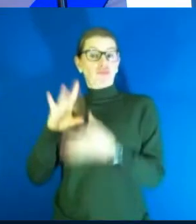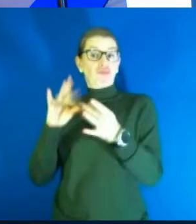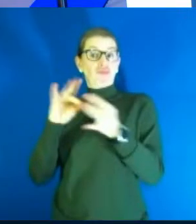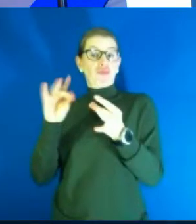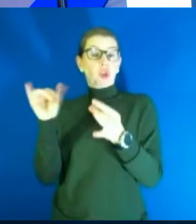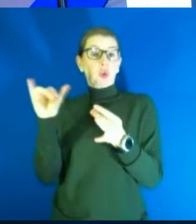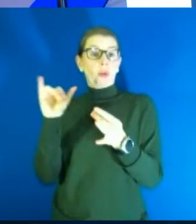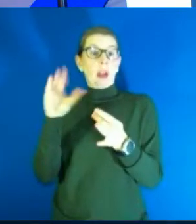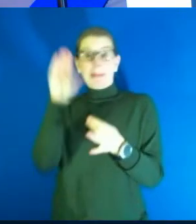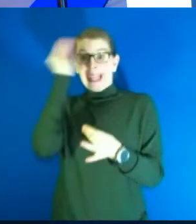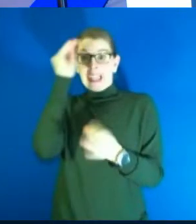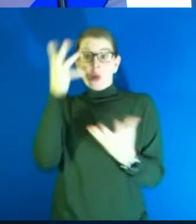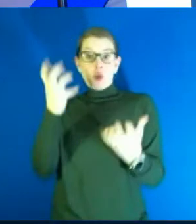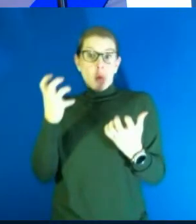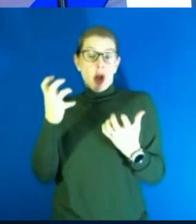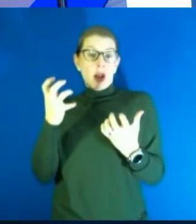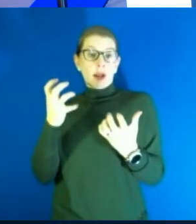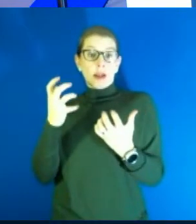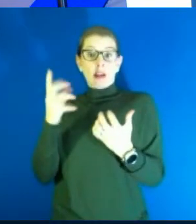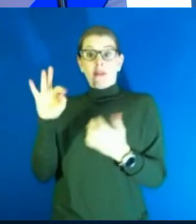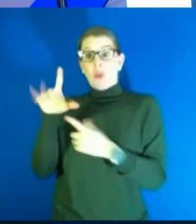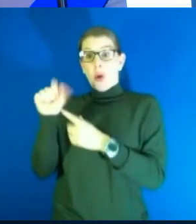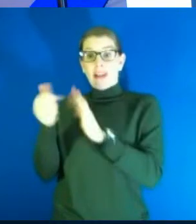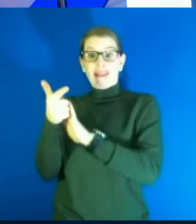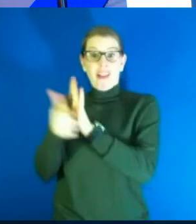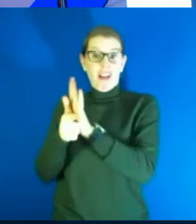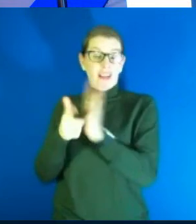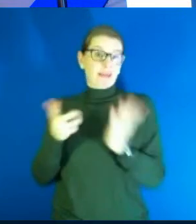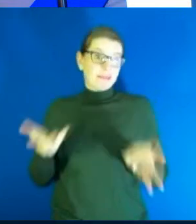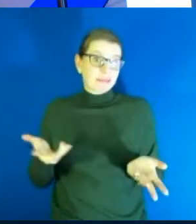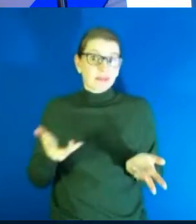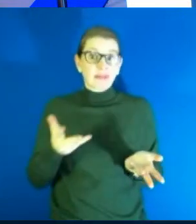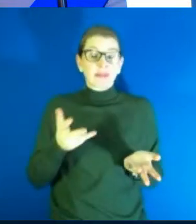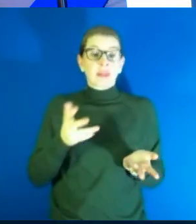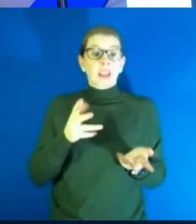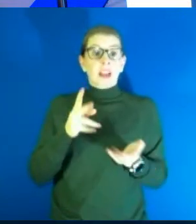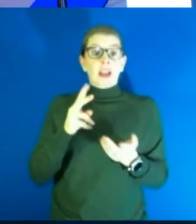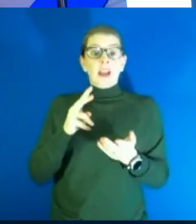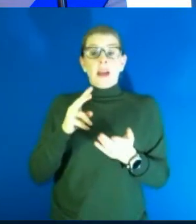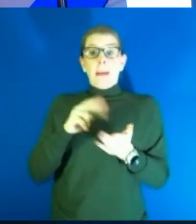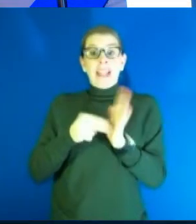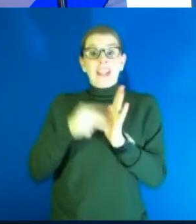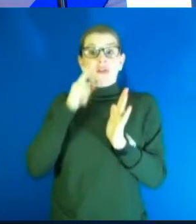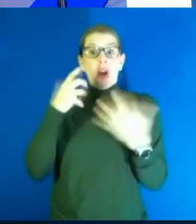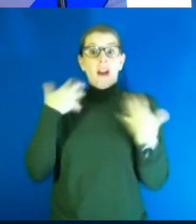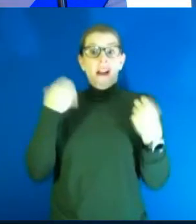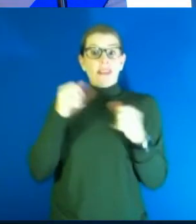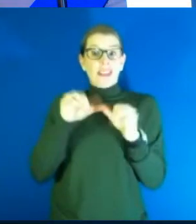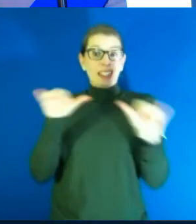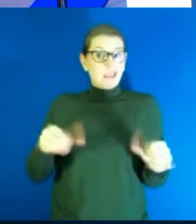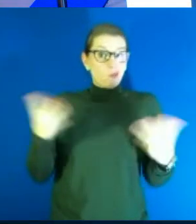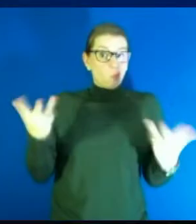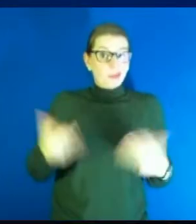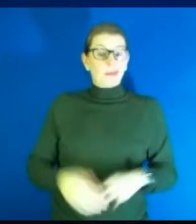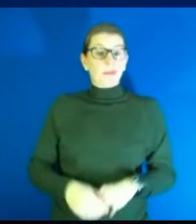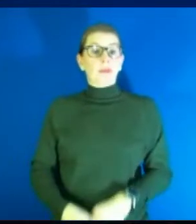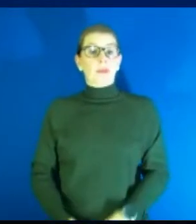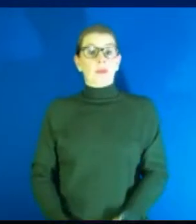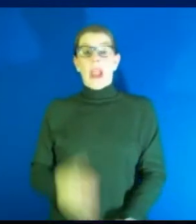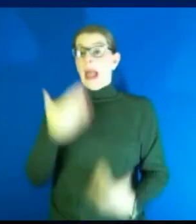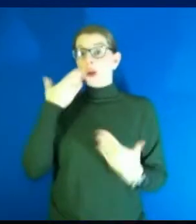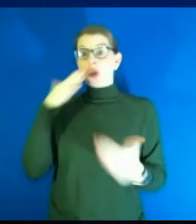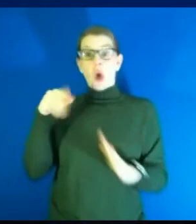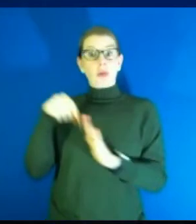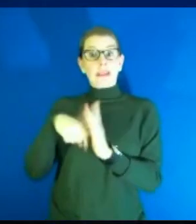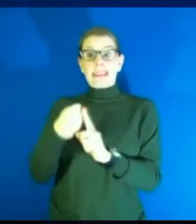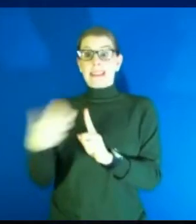opinion on what that could mean, what your thoughts are, what that means to a health system. Yeah, I don't know the details of that law,